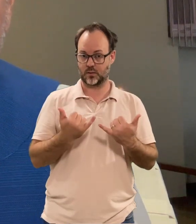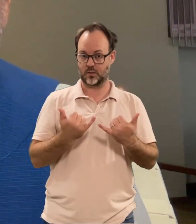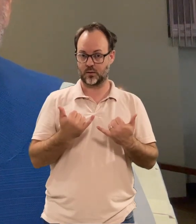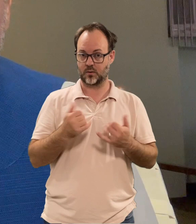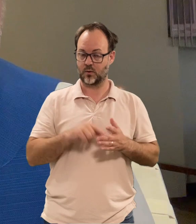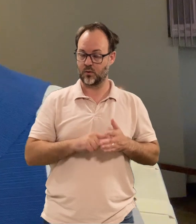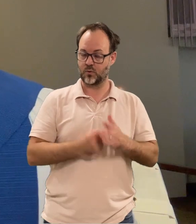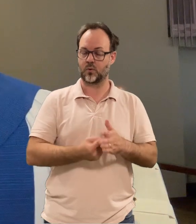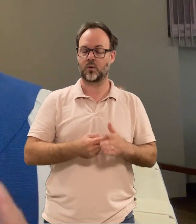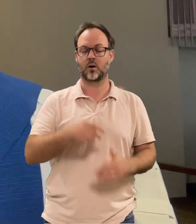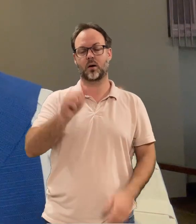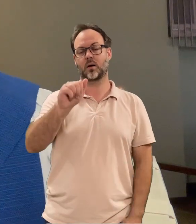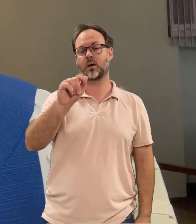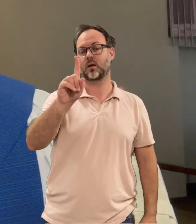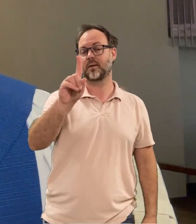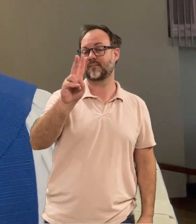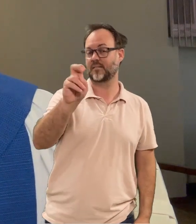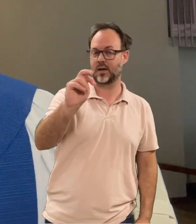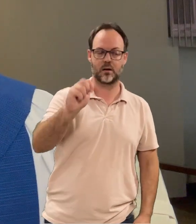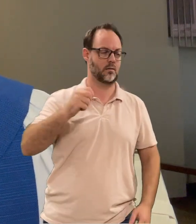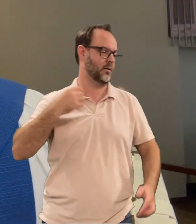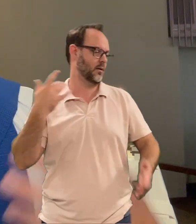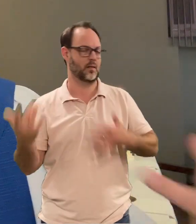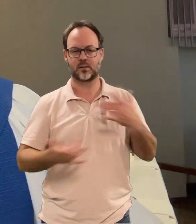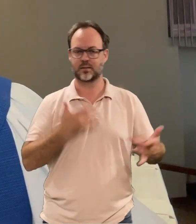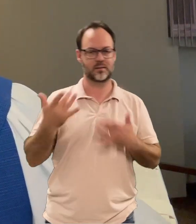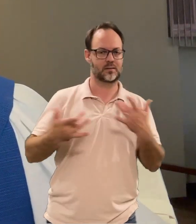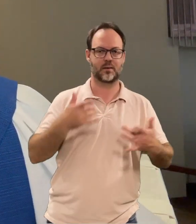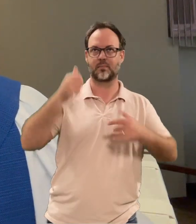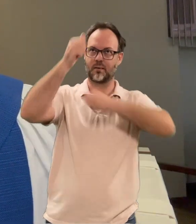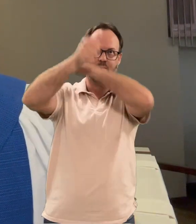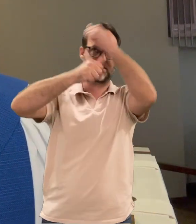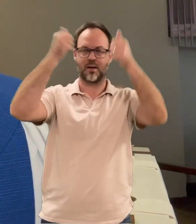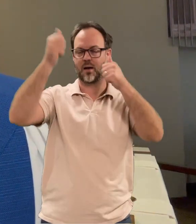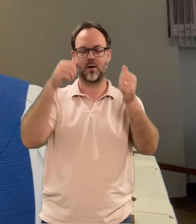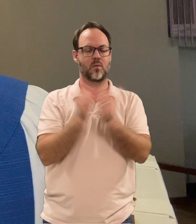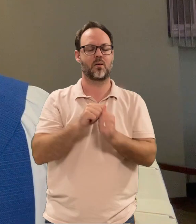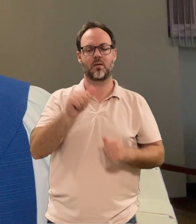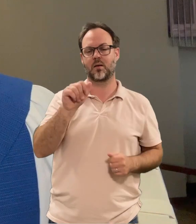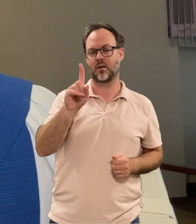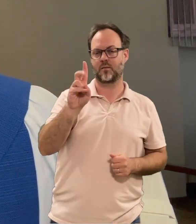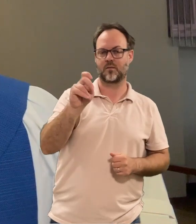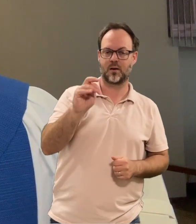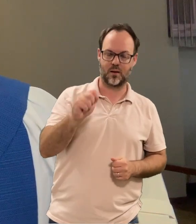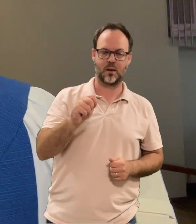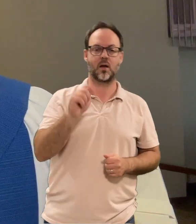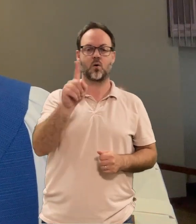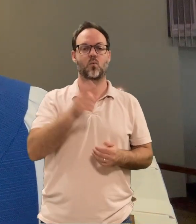So today, we start Advent. There's an excitement in the air with